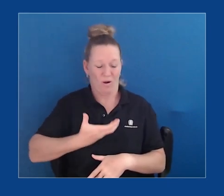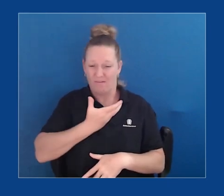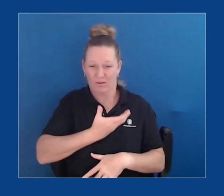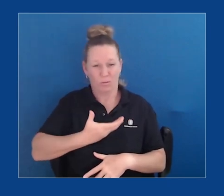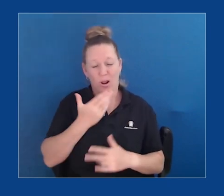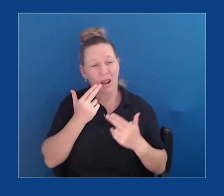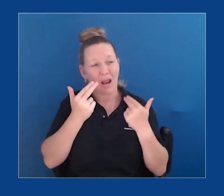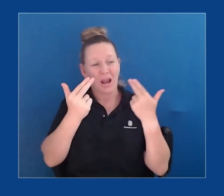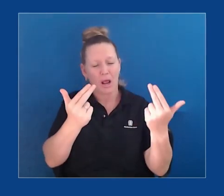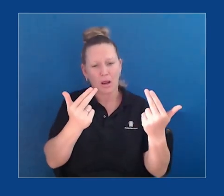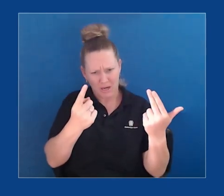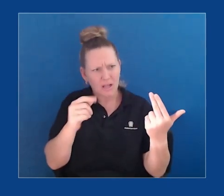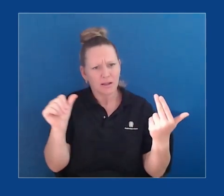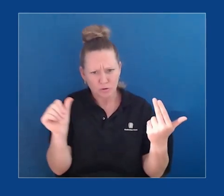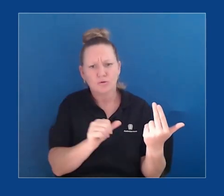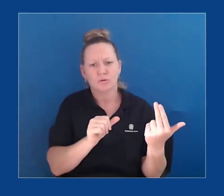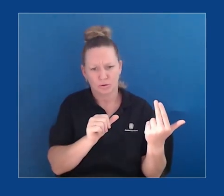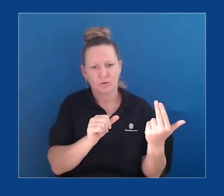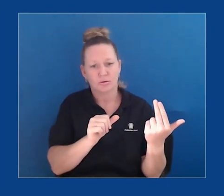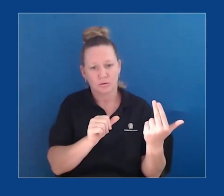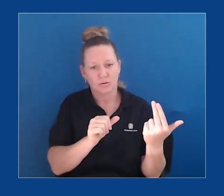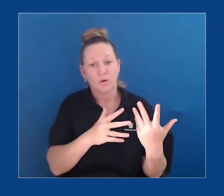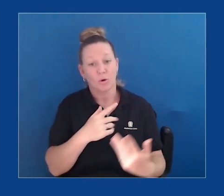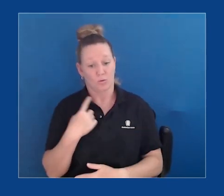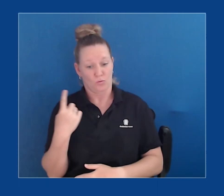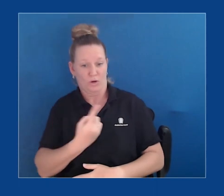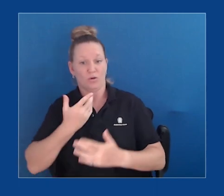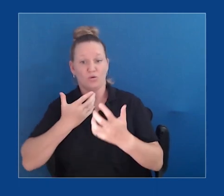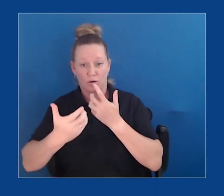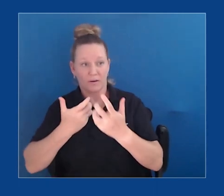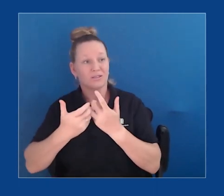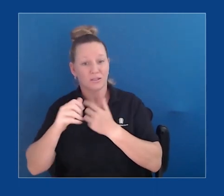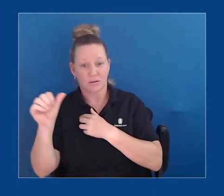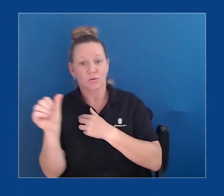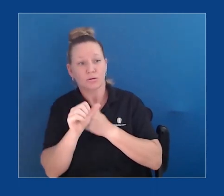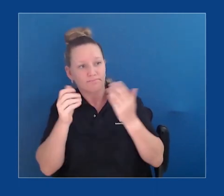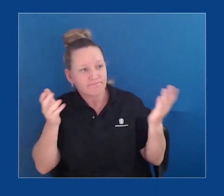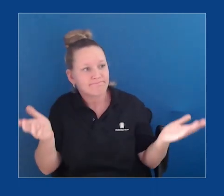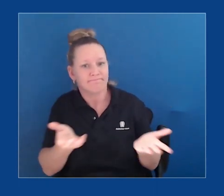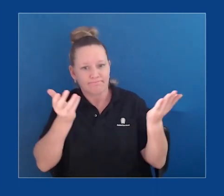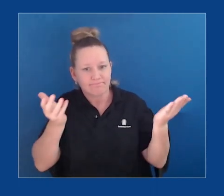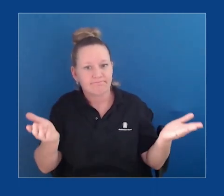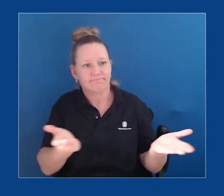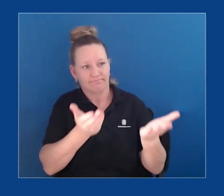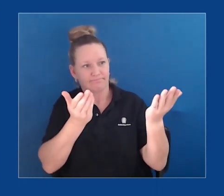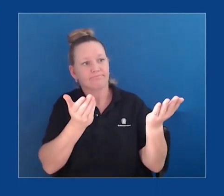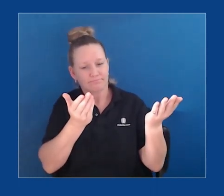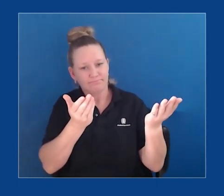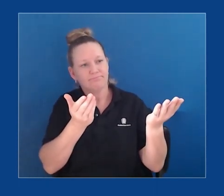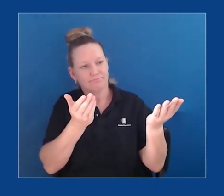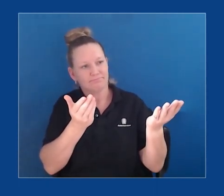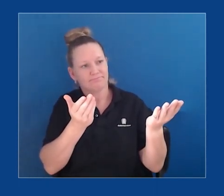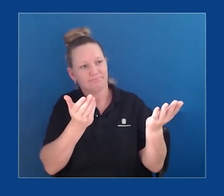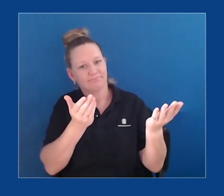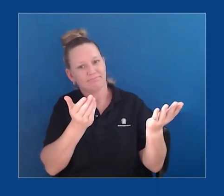teachings that as universities, that's what we should be encouraging, that sort of philosophy